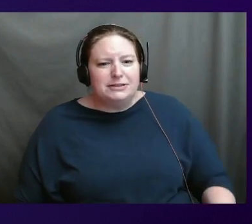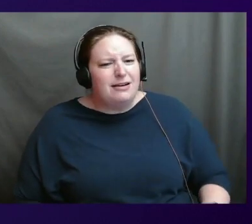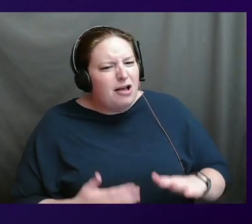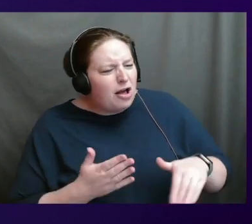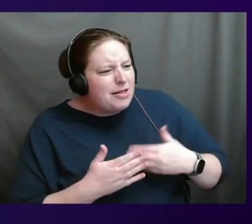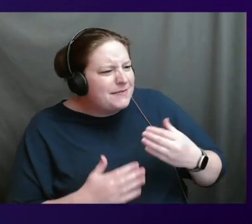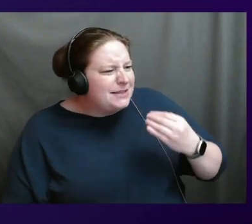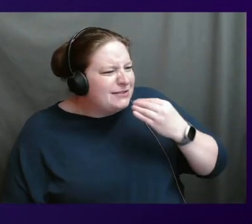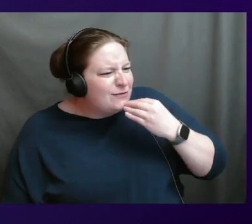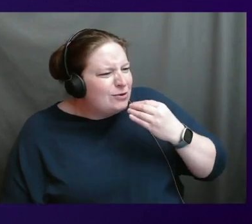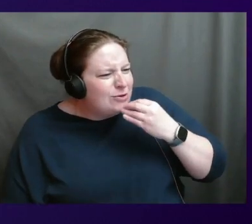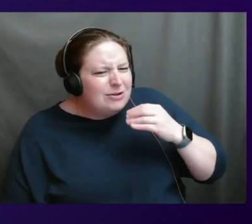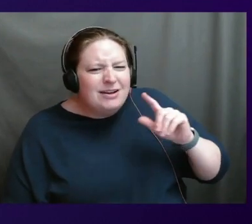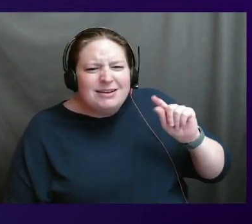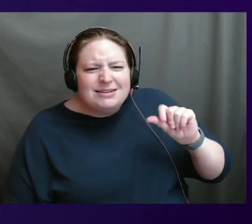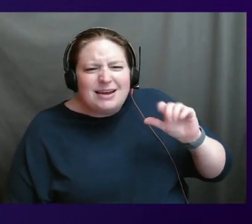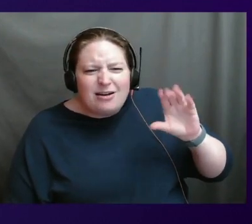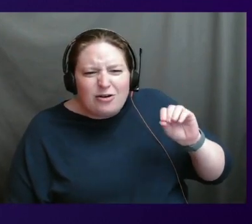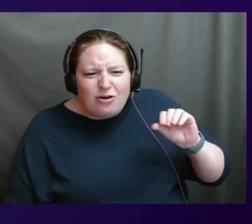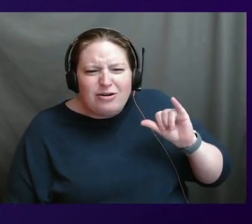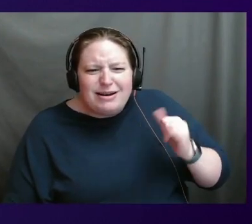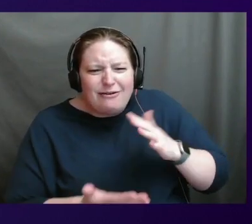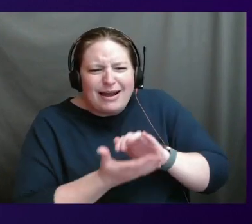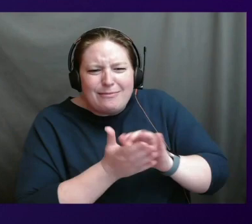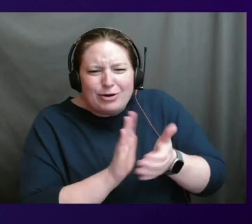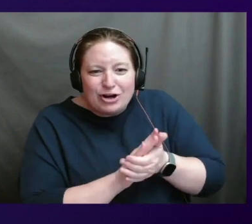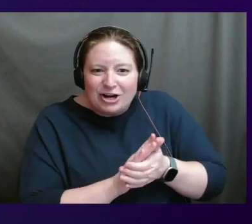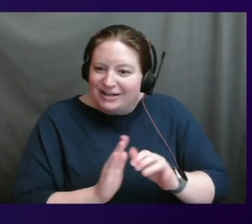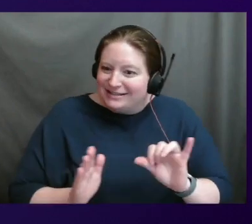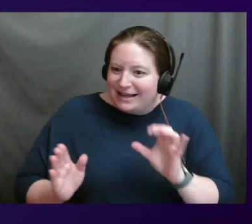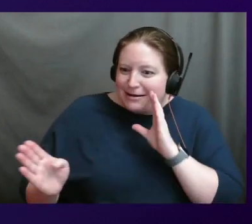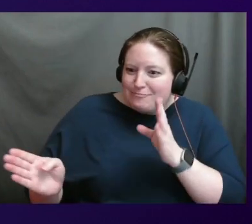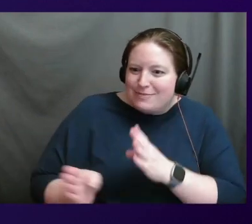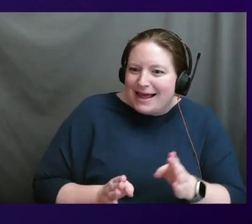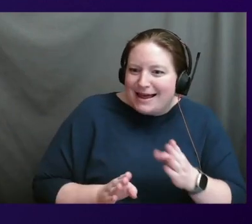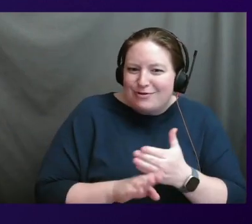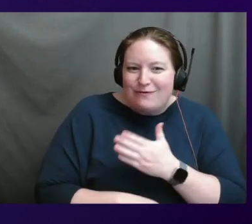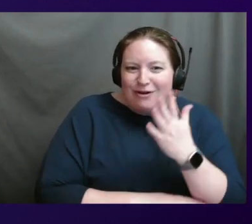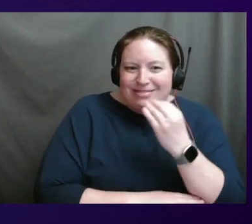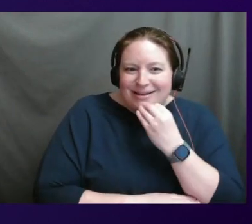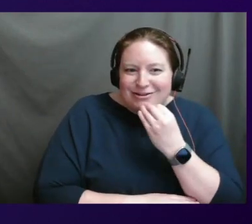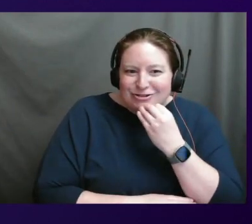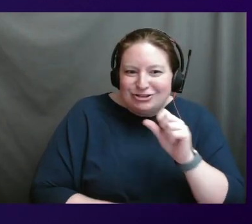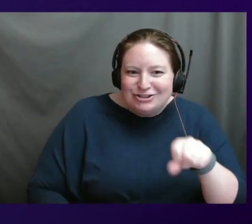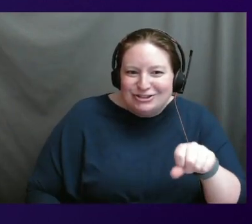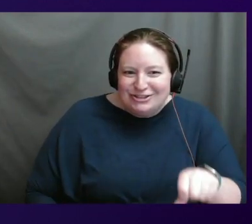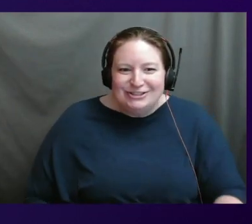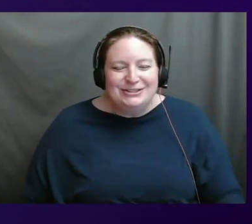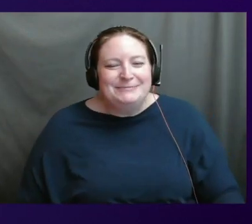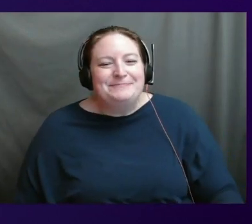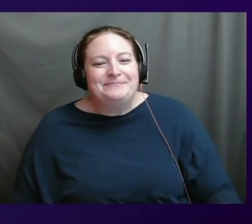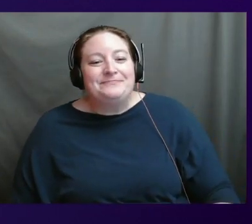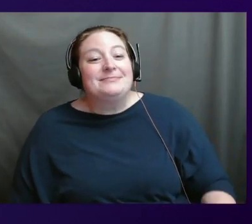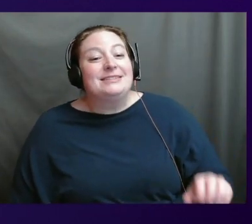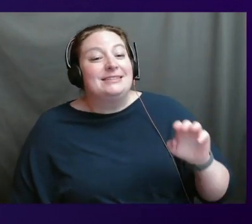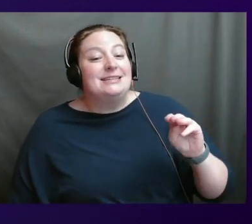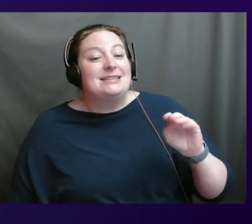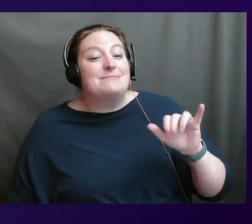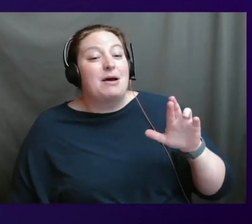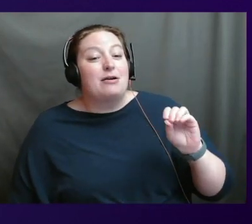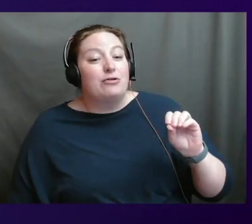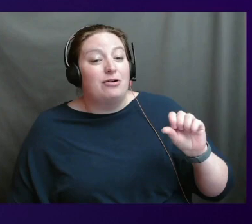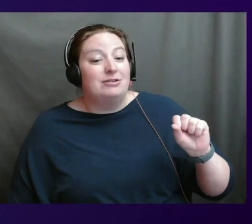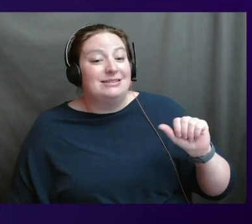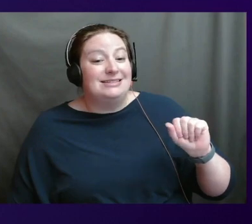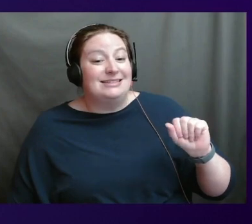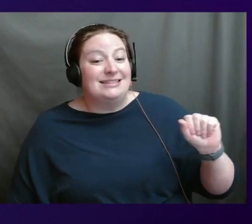now there's know, now hamburgers you're- on It's here. It's and almost like I making me planned hungry. this right before lunch. This is your micro SaaS thing, Yeah, right, yeah. Michael? Okay. So this is our micro SaaS application, okay?